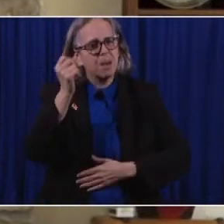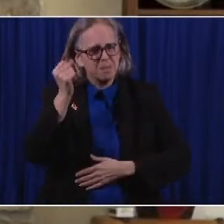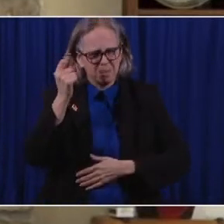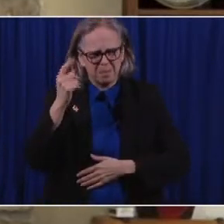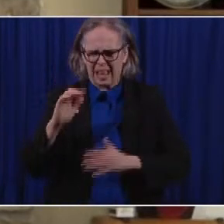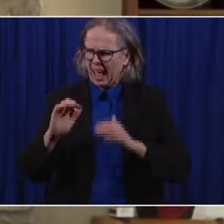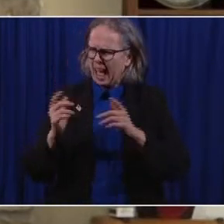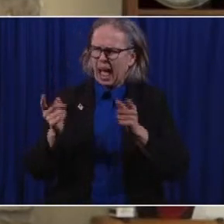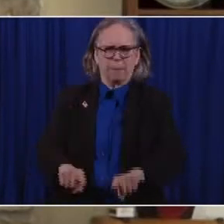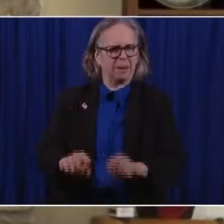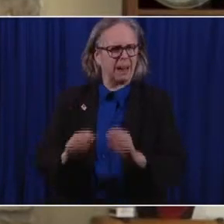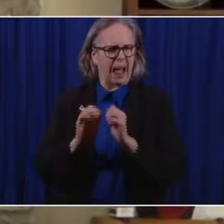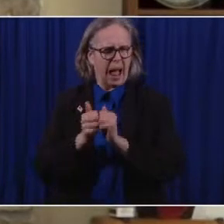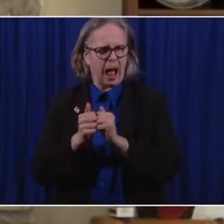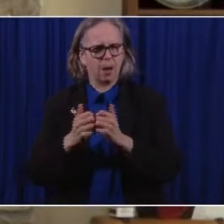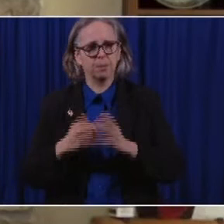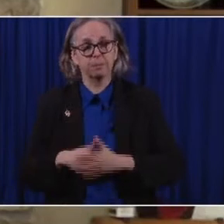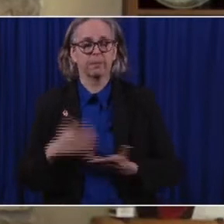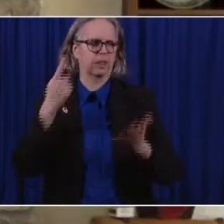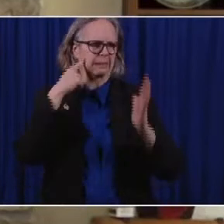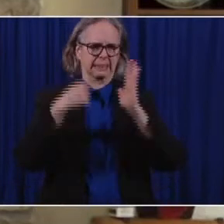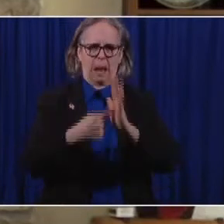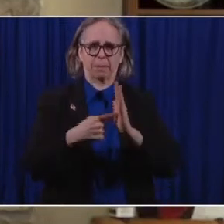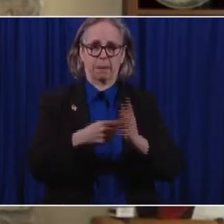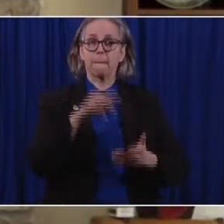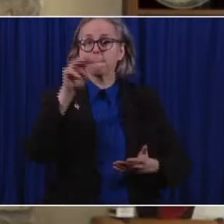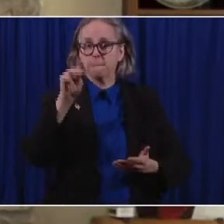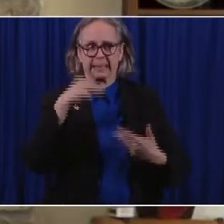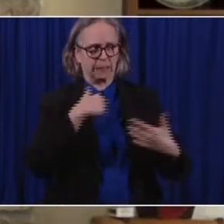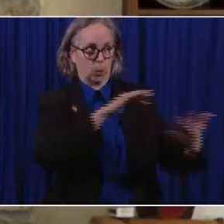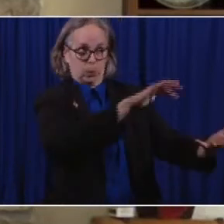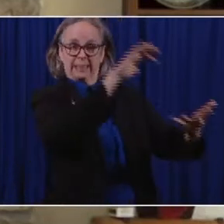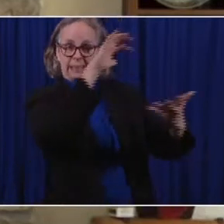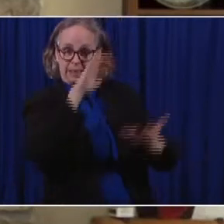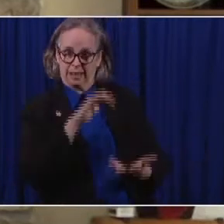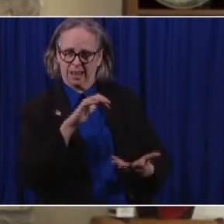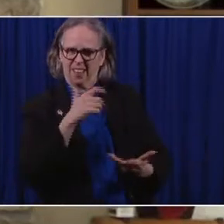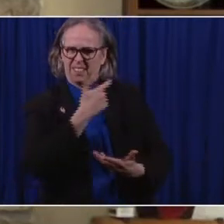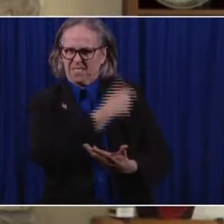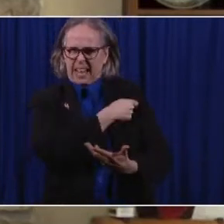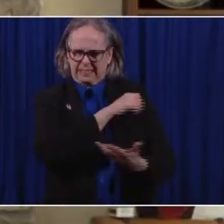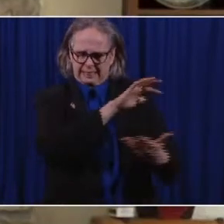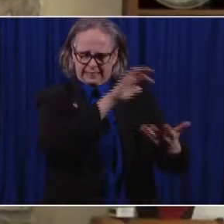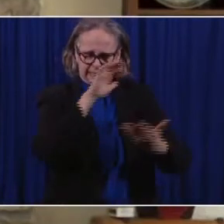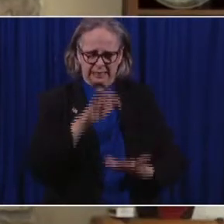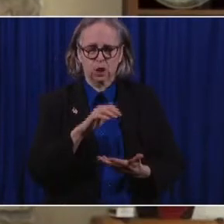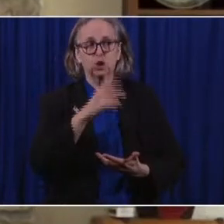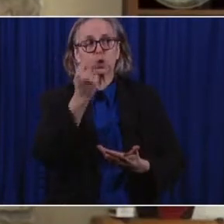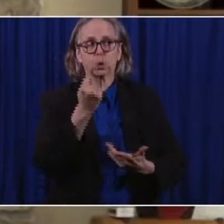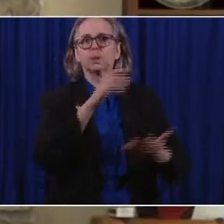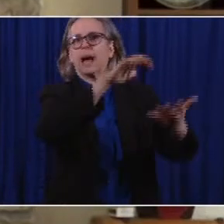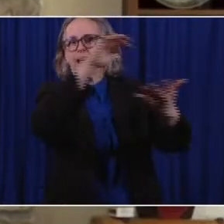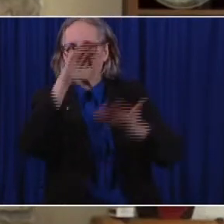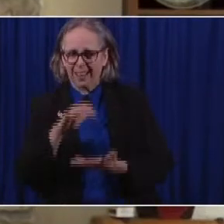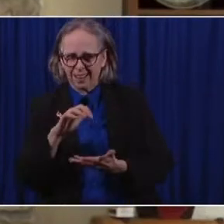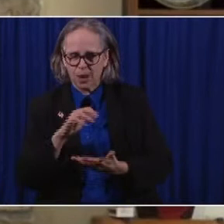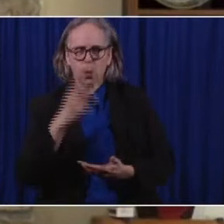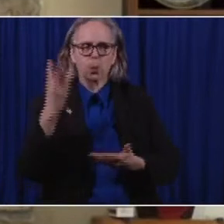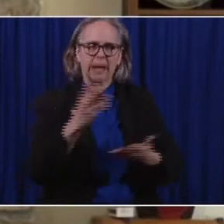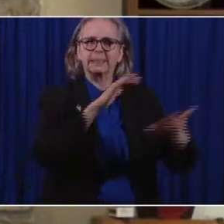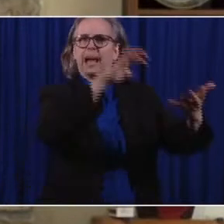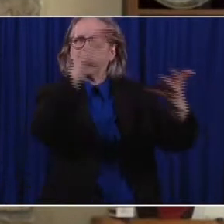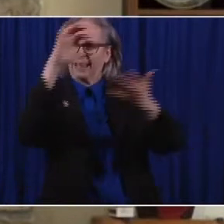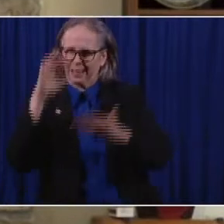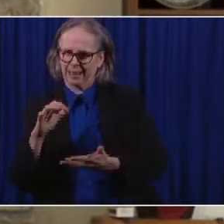on Monday. They arrive on Monday, Tuesday, and Wednesday of each week, and they go out to the different locations.